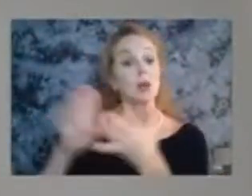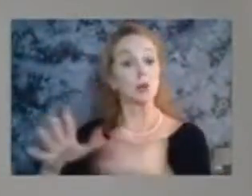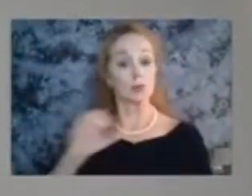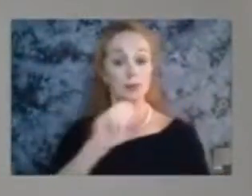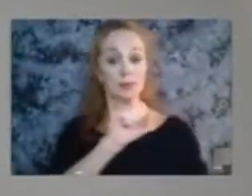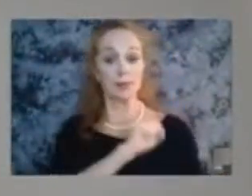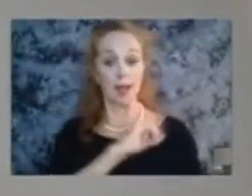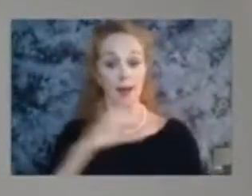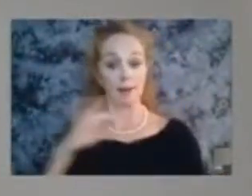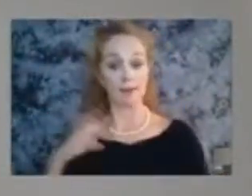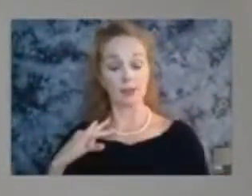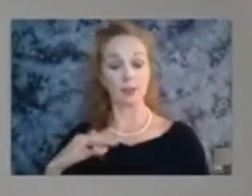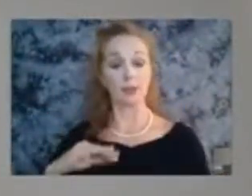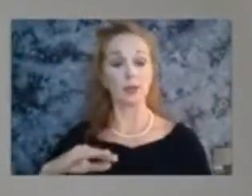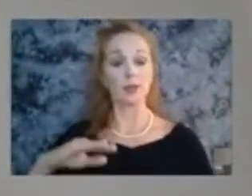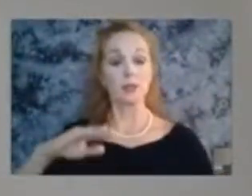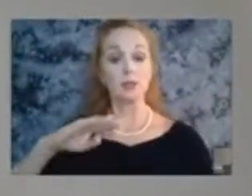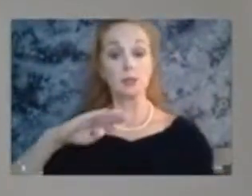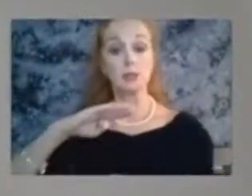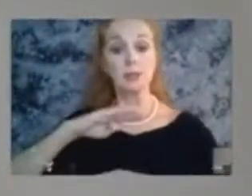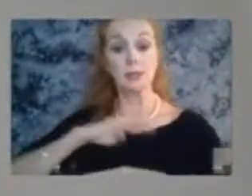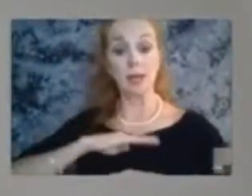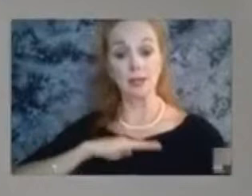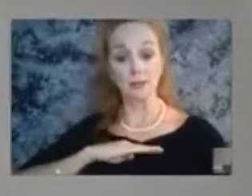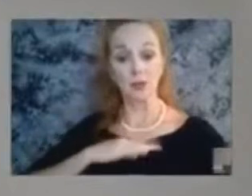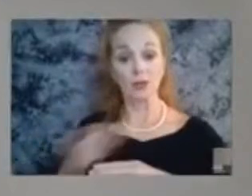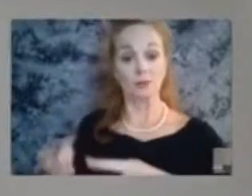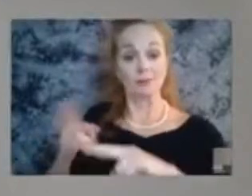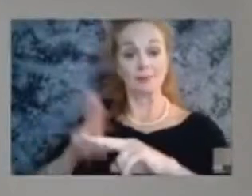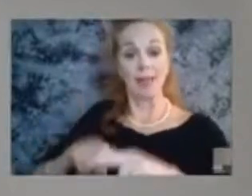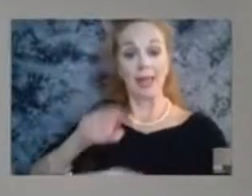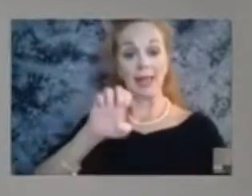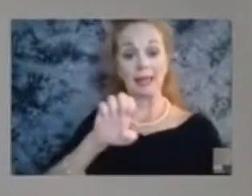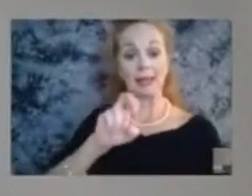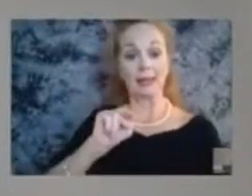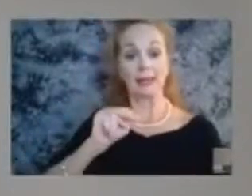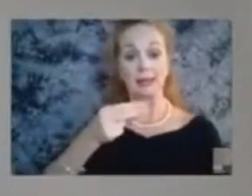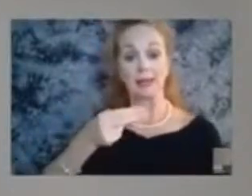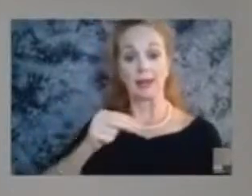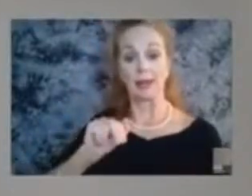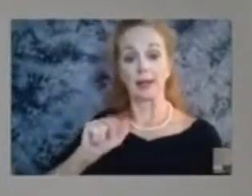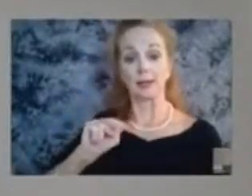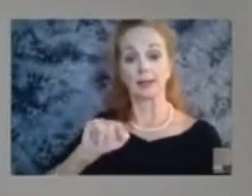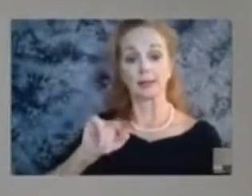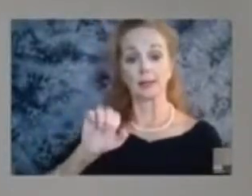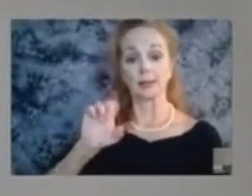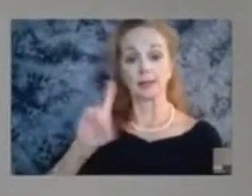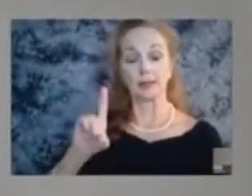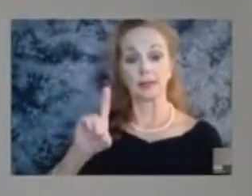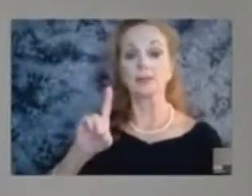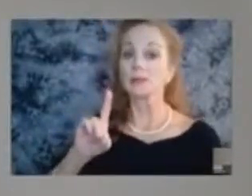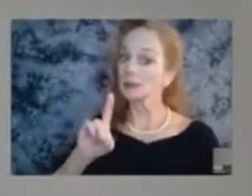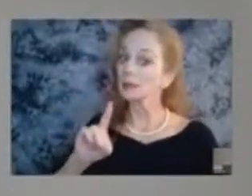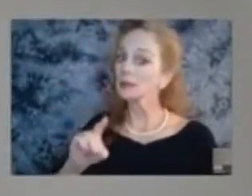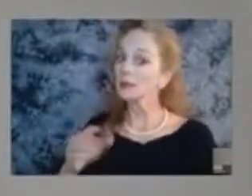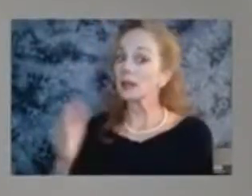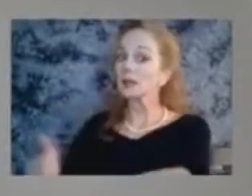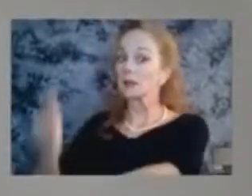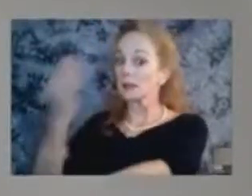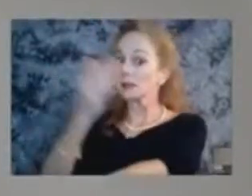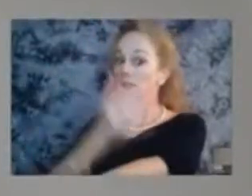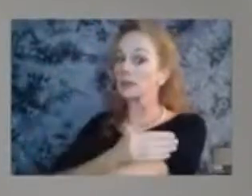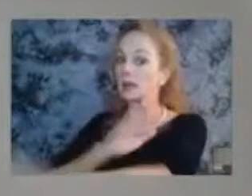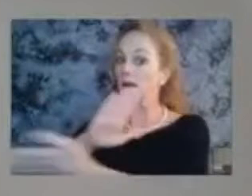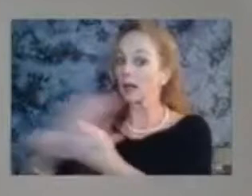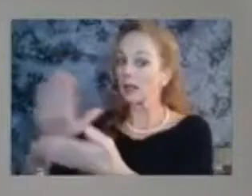the enhanced, key word there, the enhanced cleaning standards, because we are at a different standard now. That's right. No